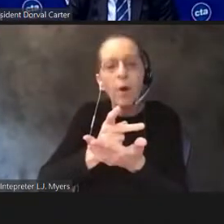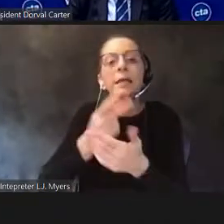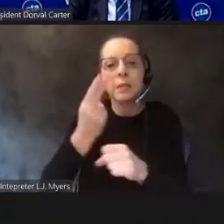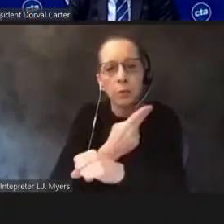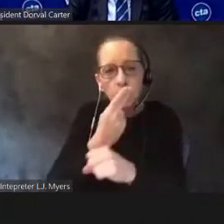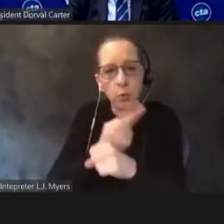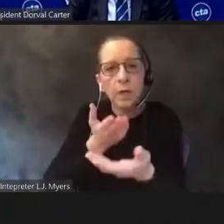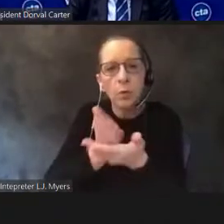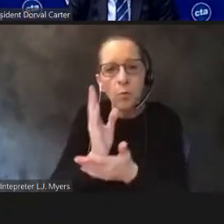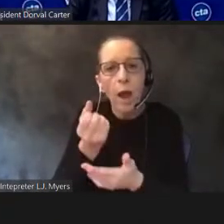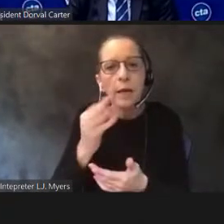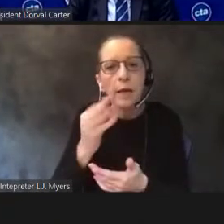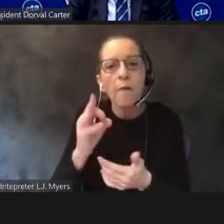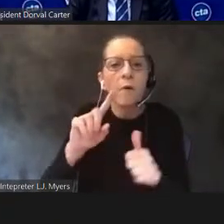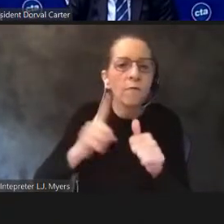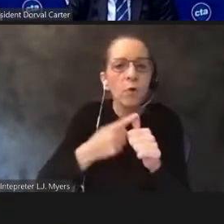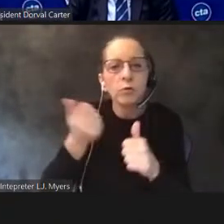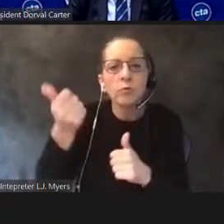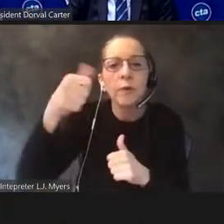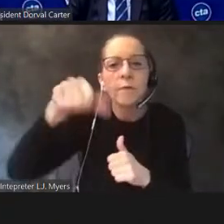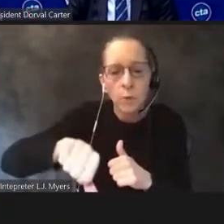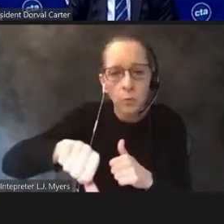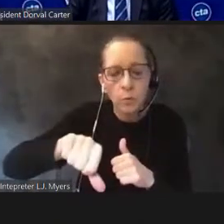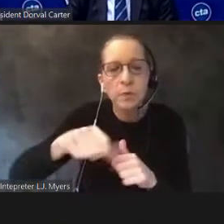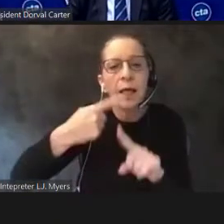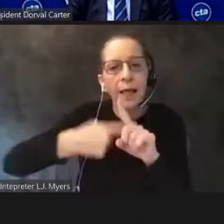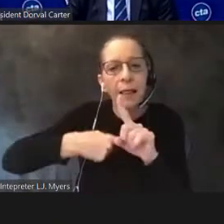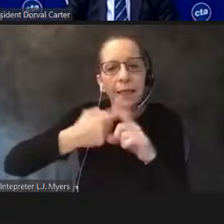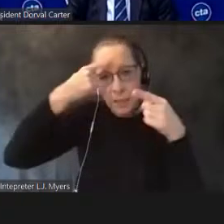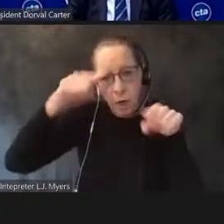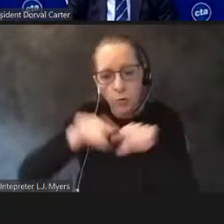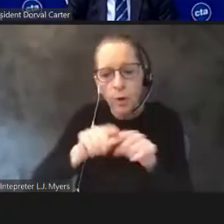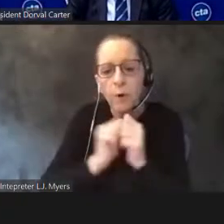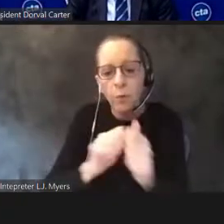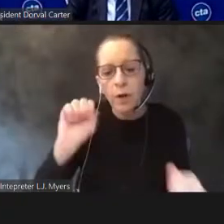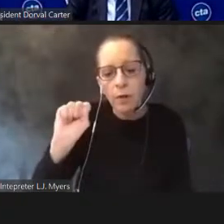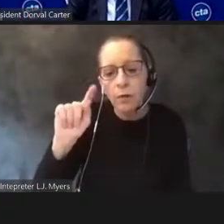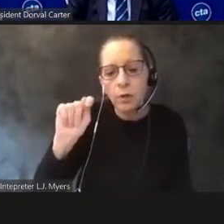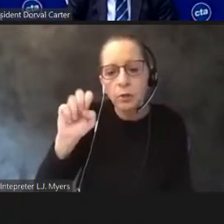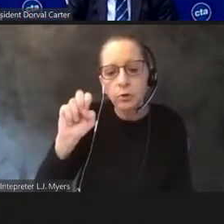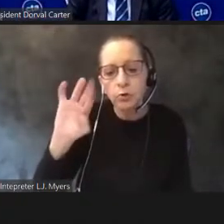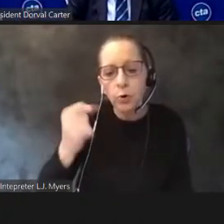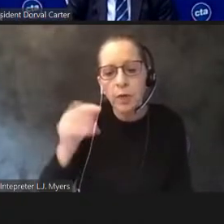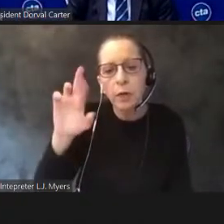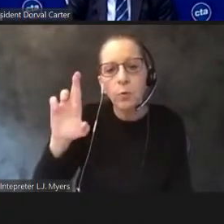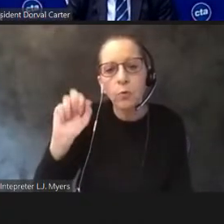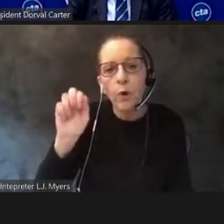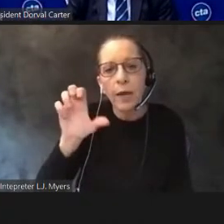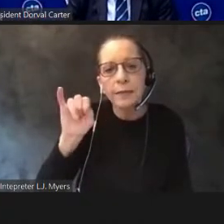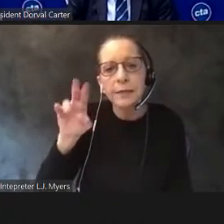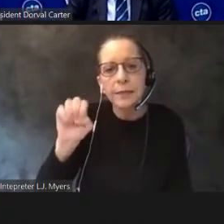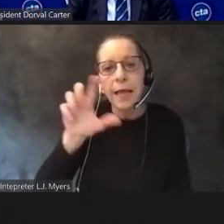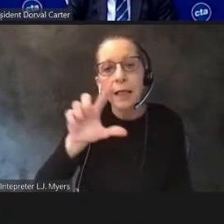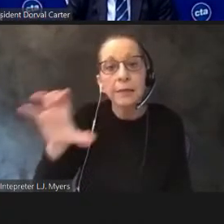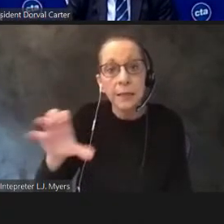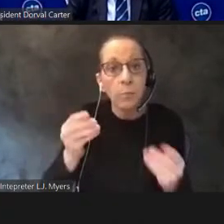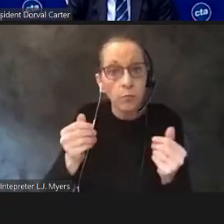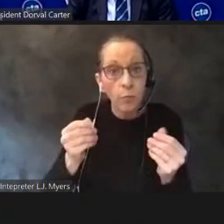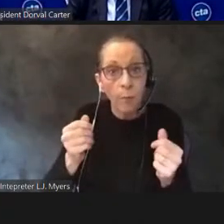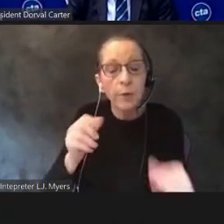of the right of first refusal in the lease agreement with Sterling Racine LLC for property located